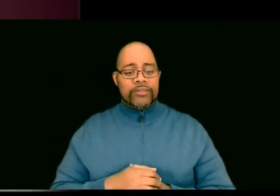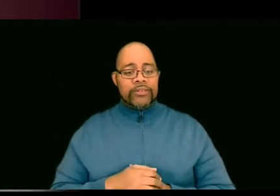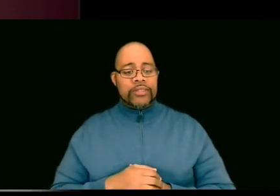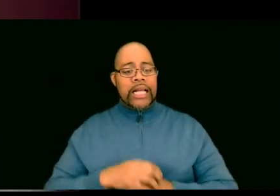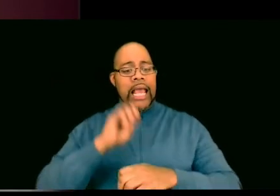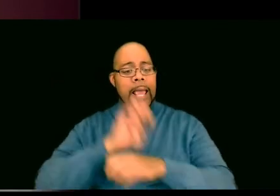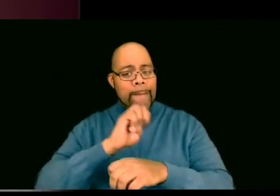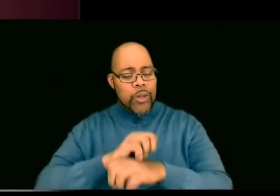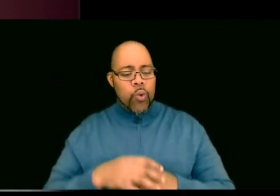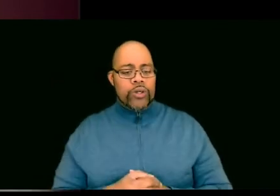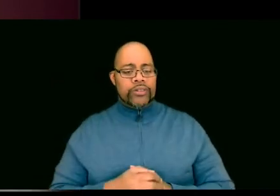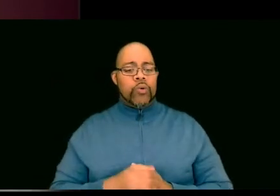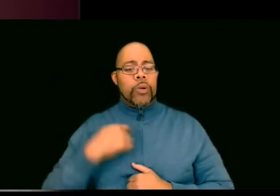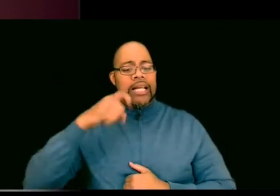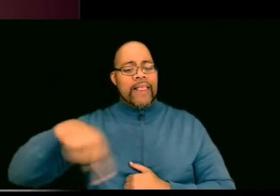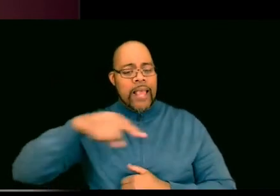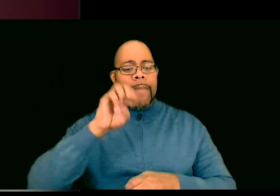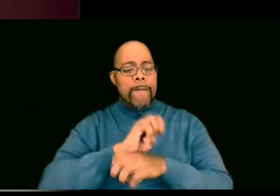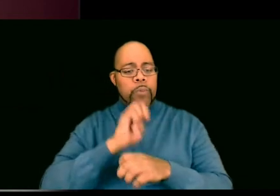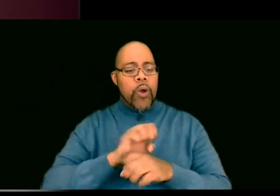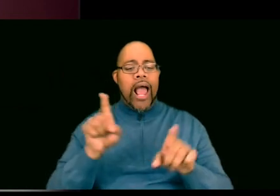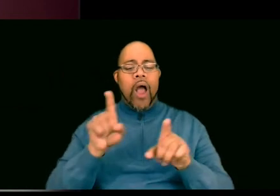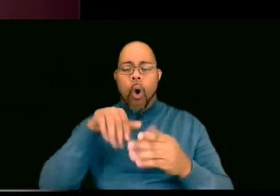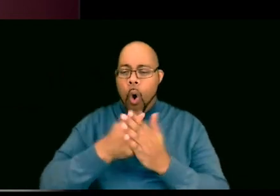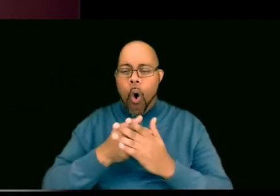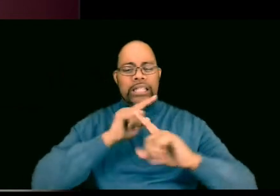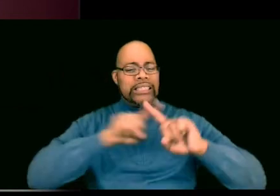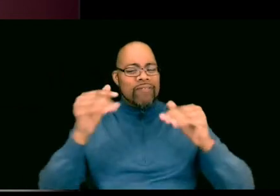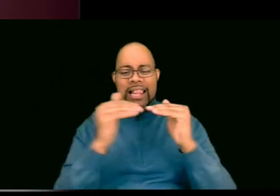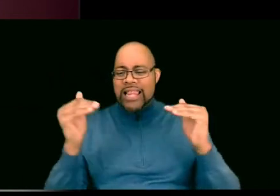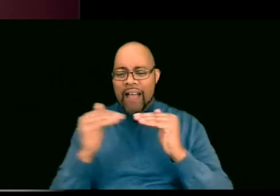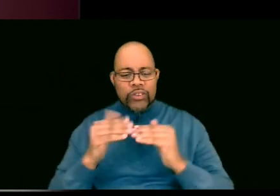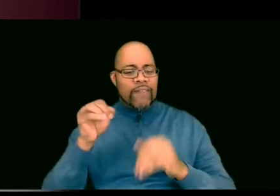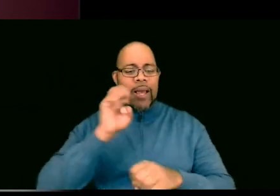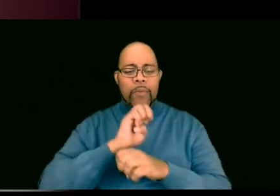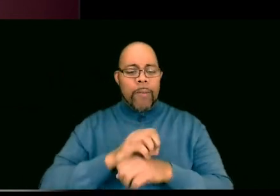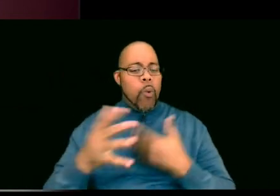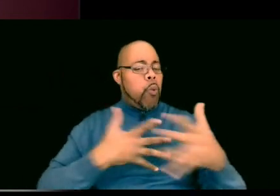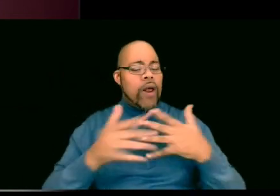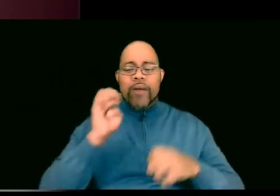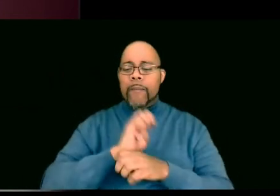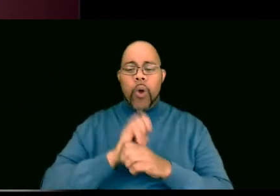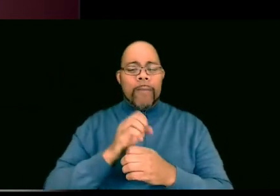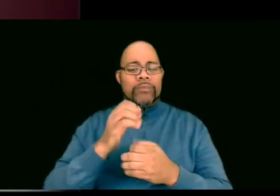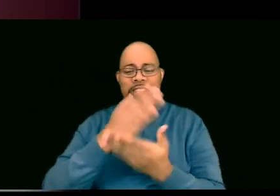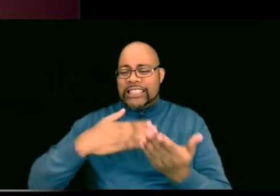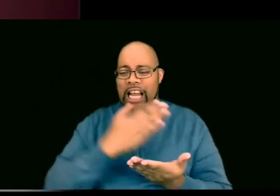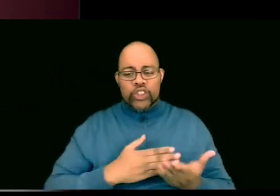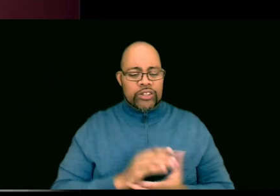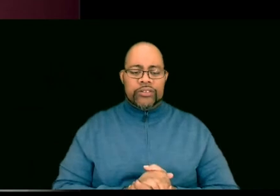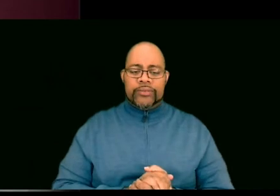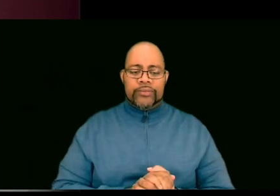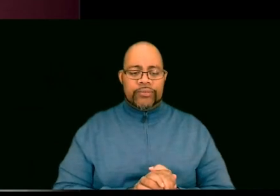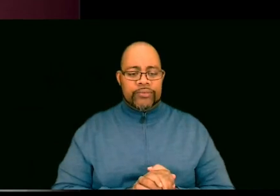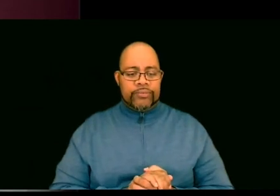women employed. And we need them employed at all stratas of employment, whatever the employment sector